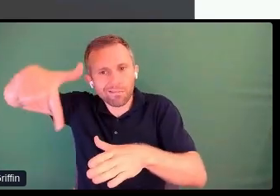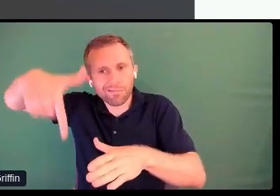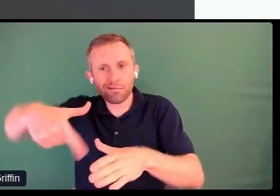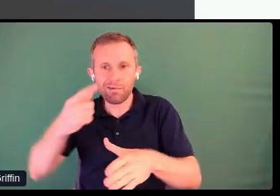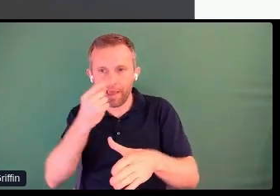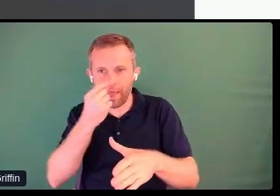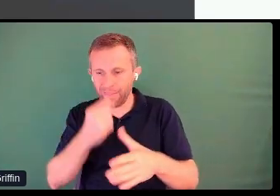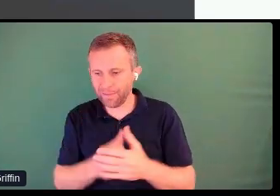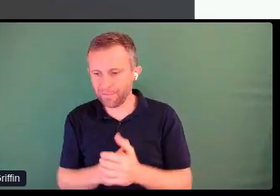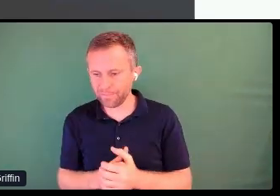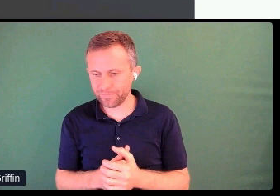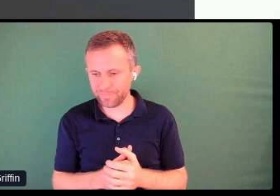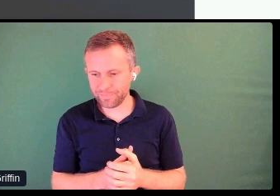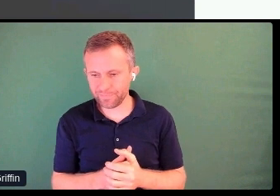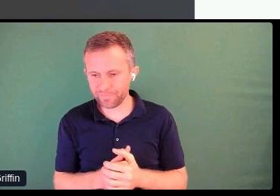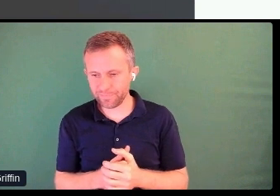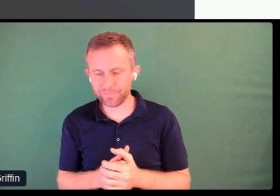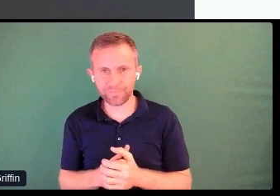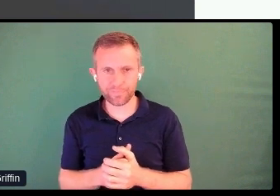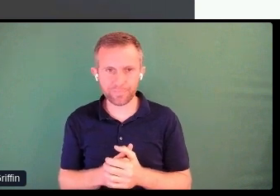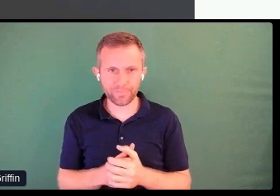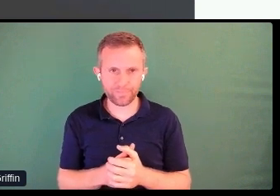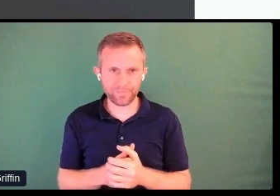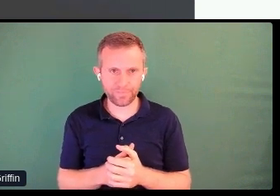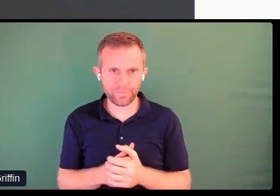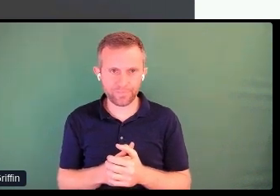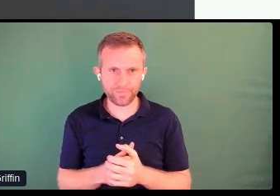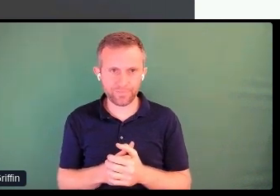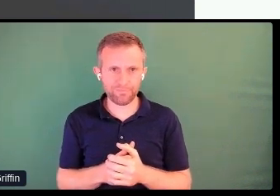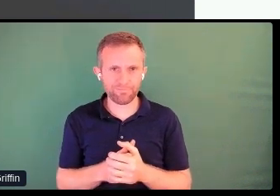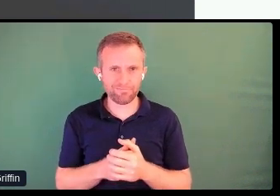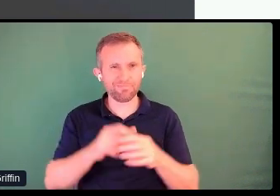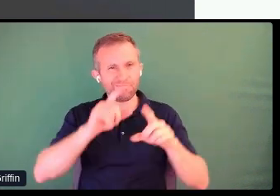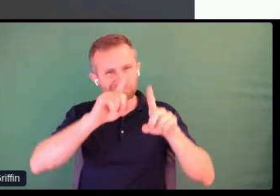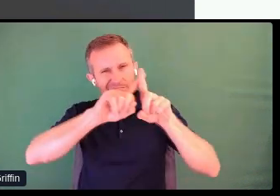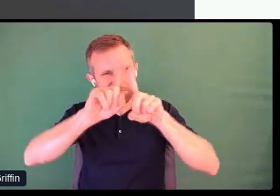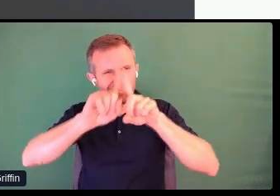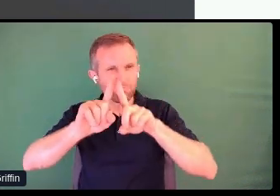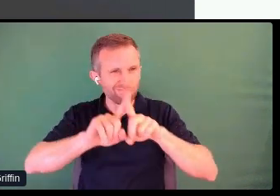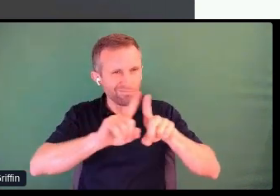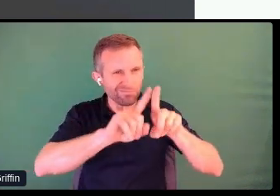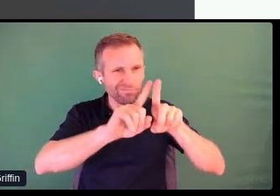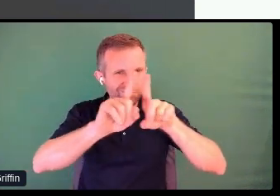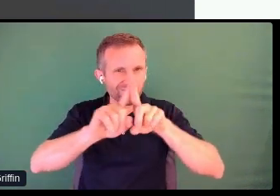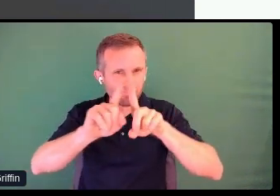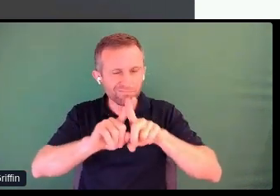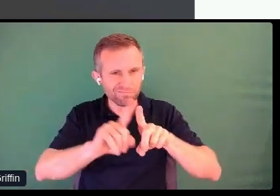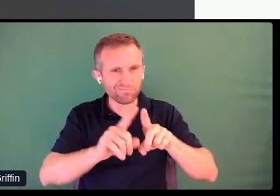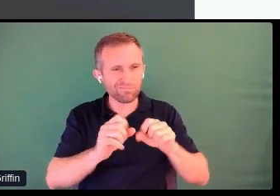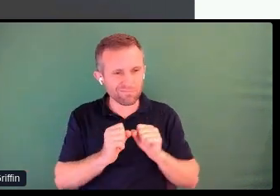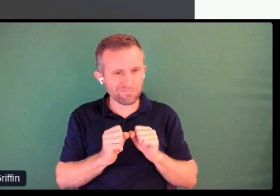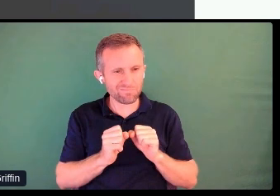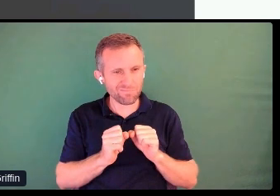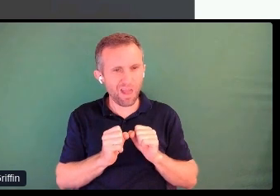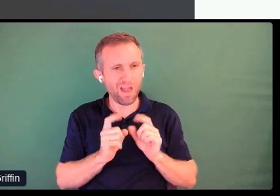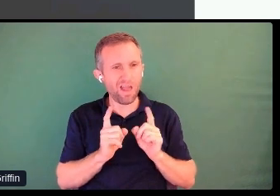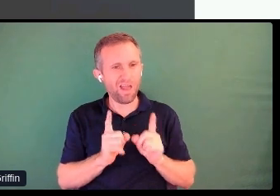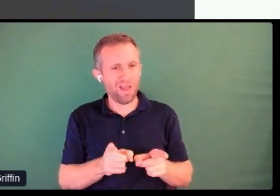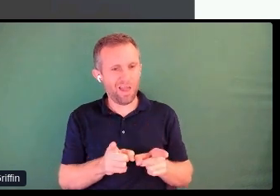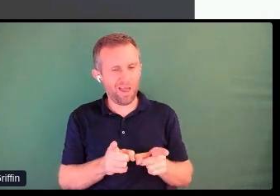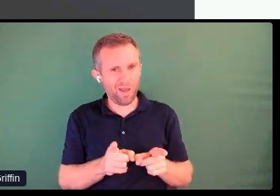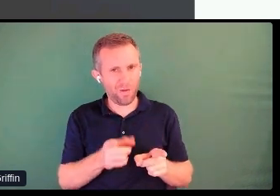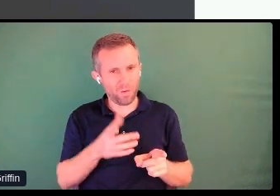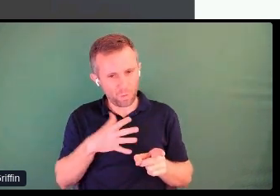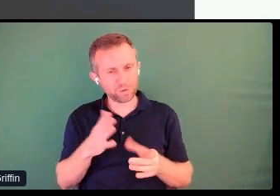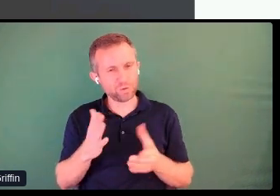After landing the vision and all its core features and functionalities, it was really about going more in depth, refining the form and ergonomics